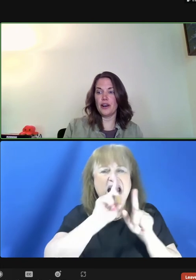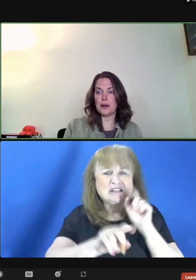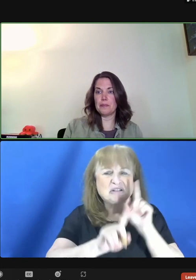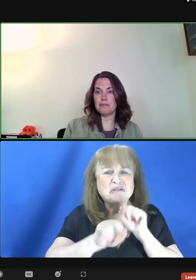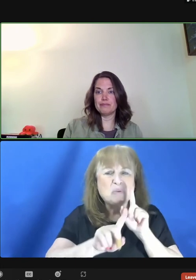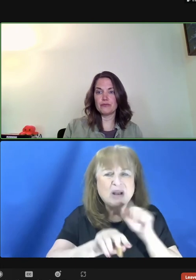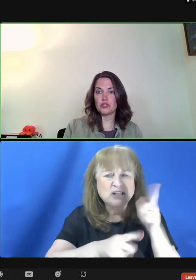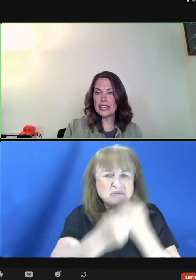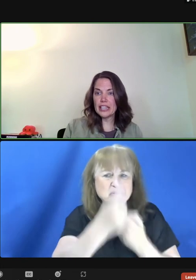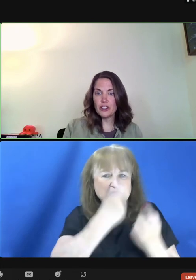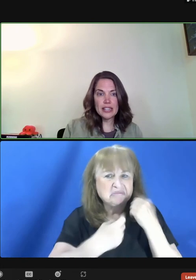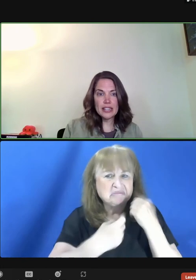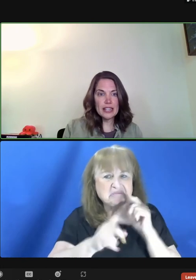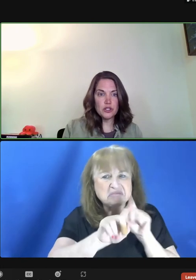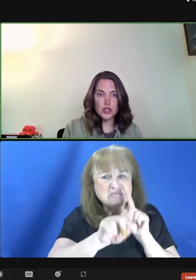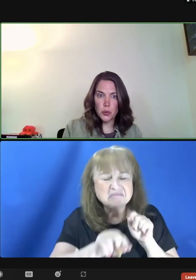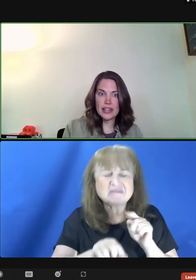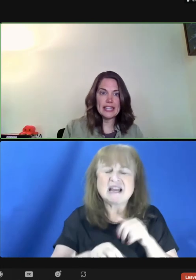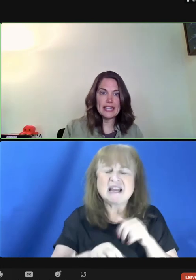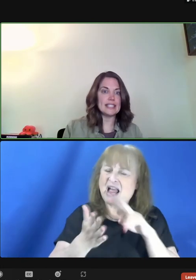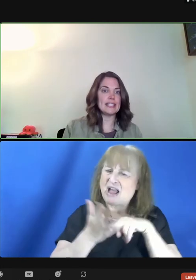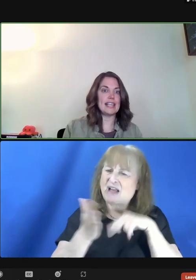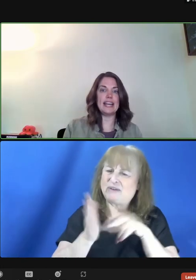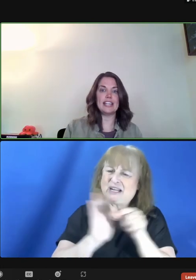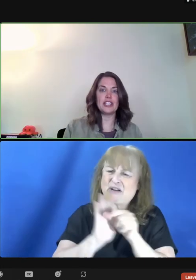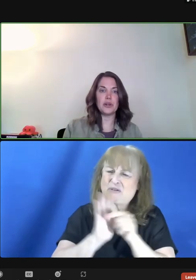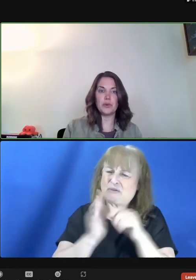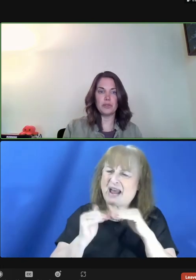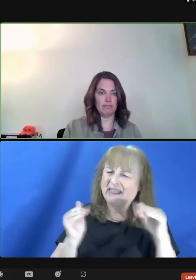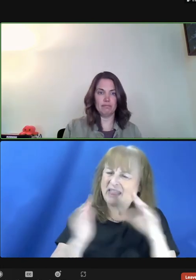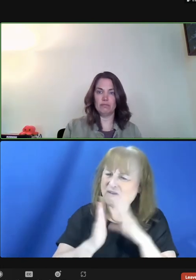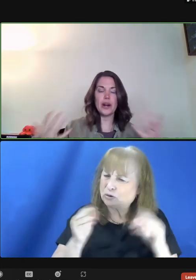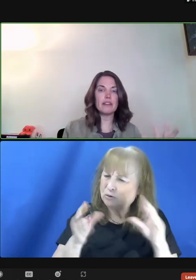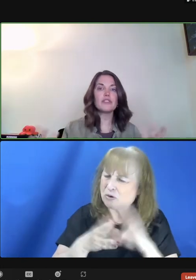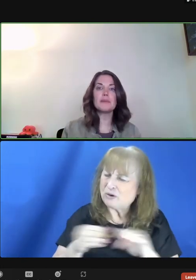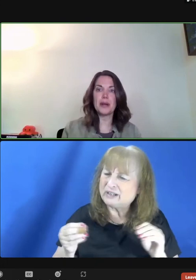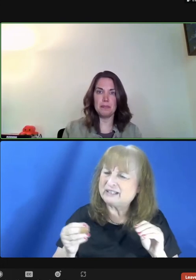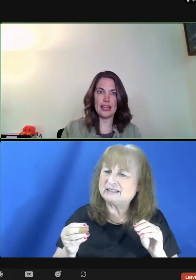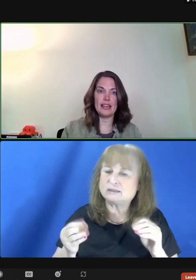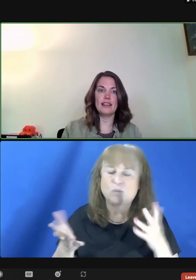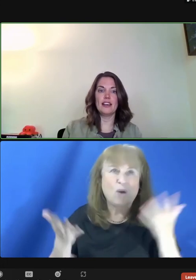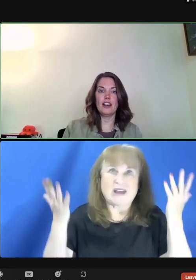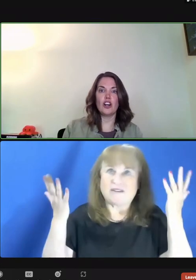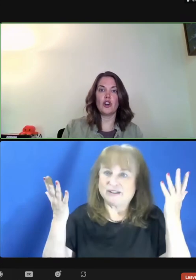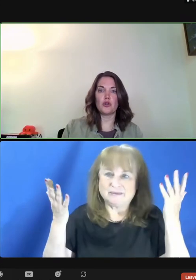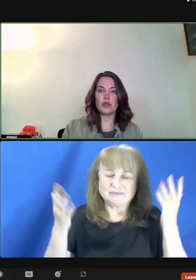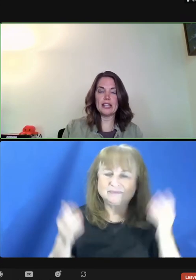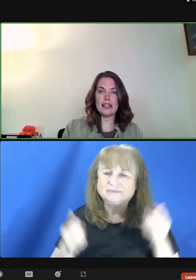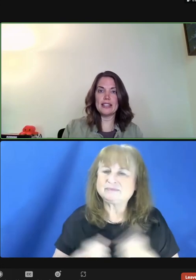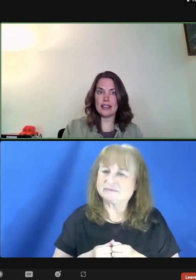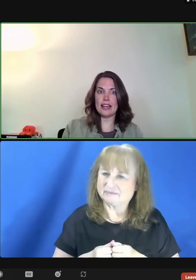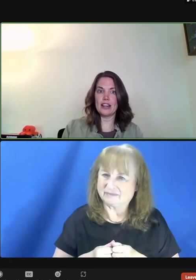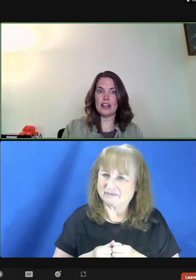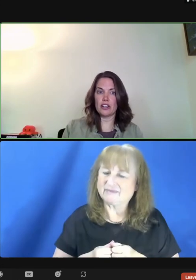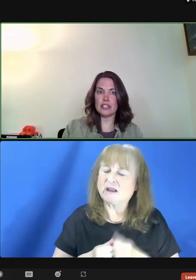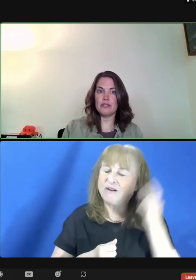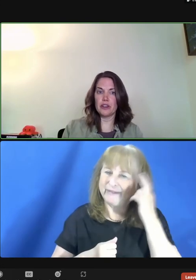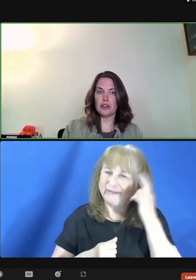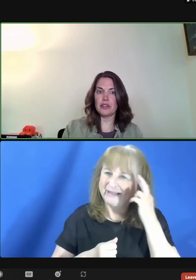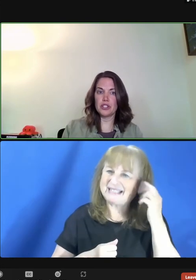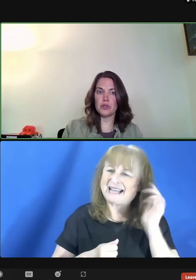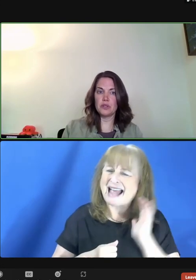and reading grade level stories, you know, whatever it might be, realizing